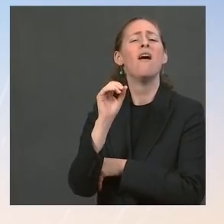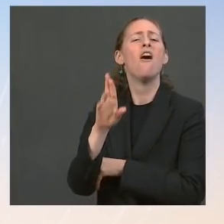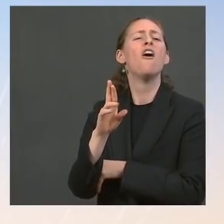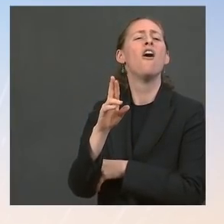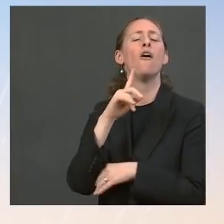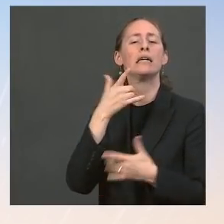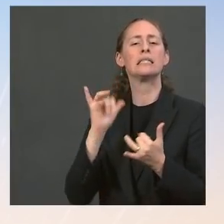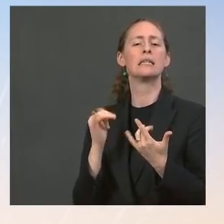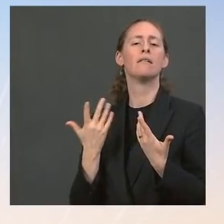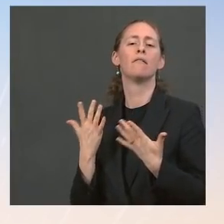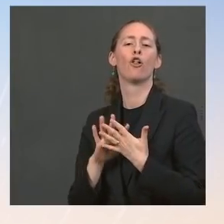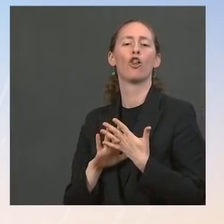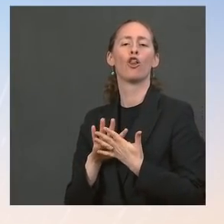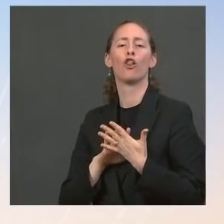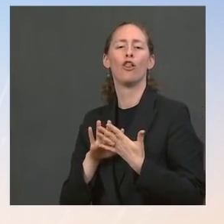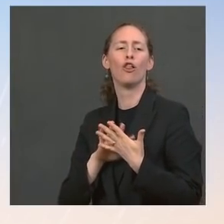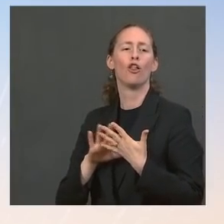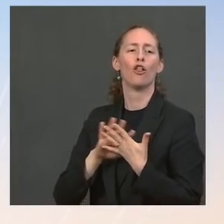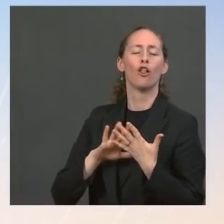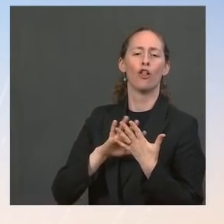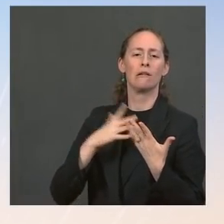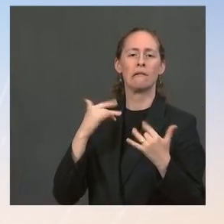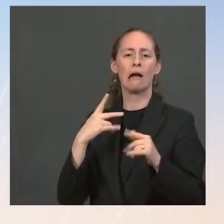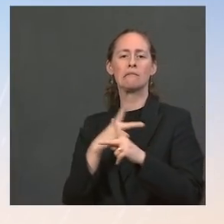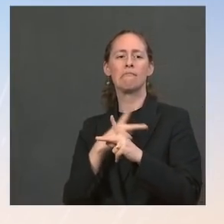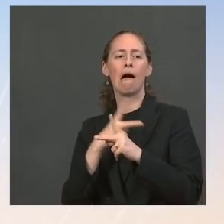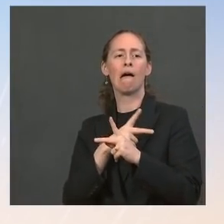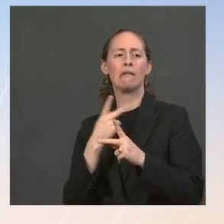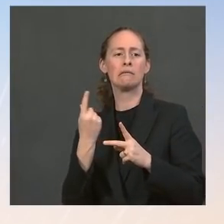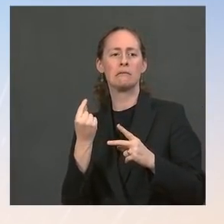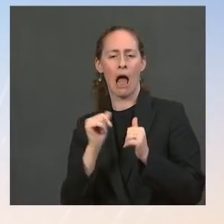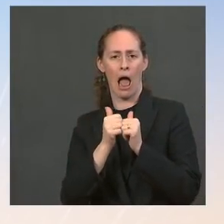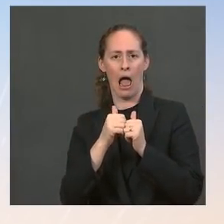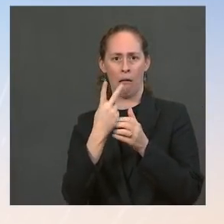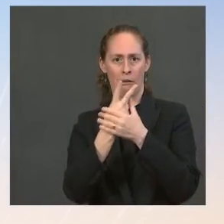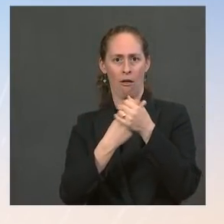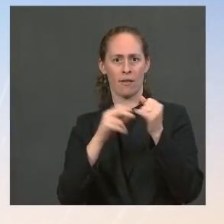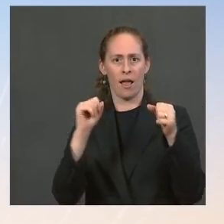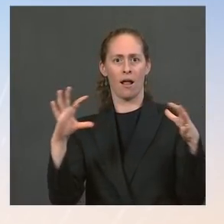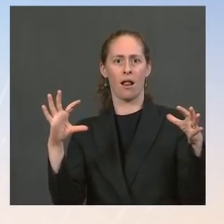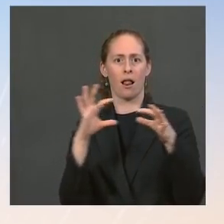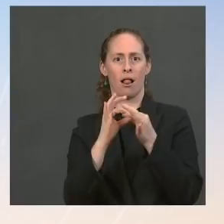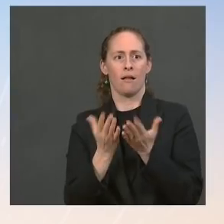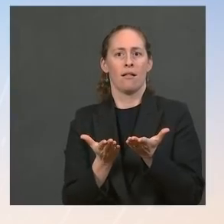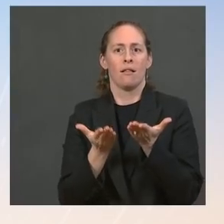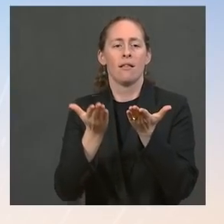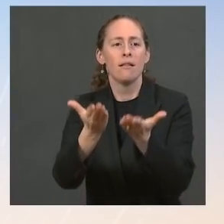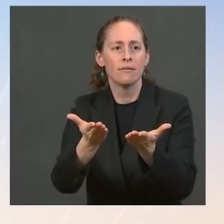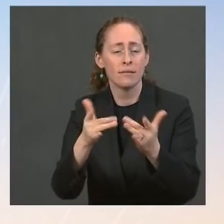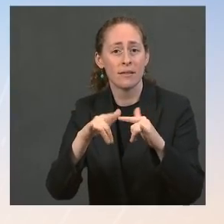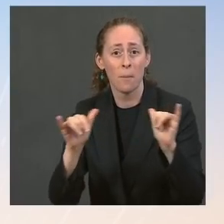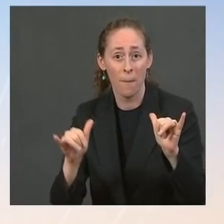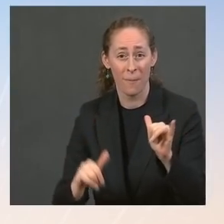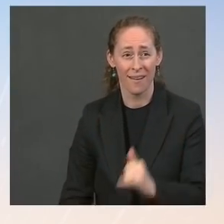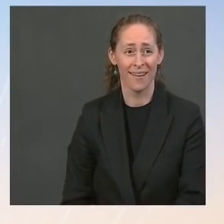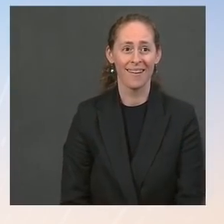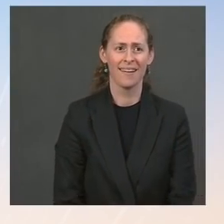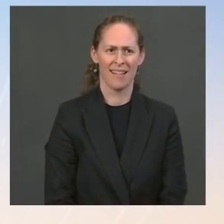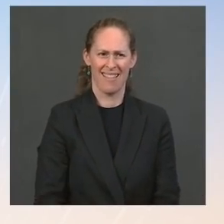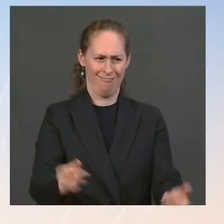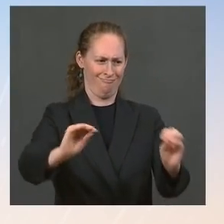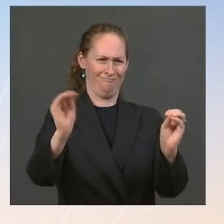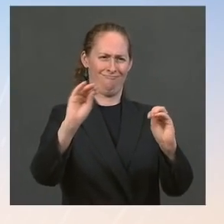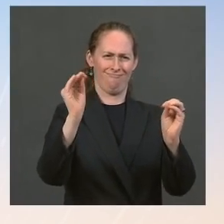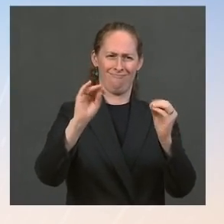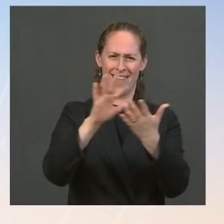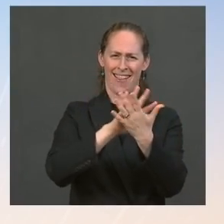of trying to link these two things together and hope something emerges out of that? There's nothing really murky about what's going on here. I